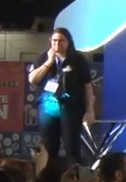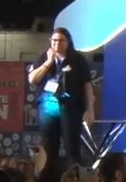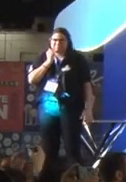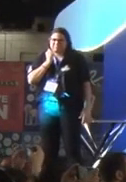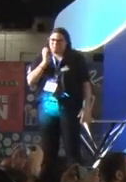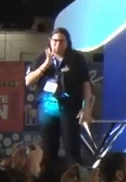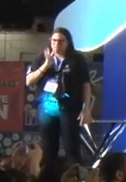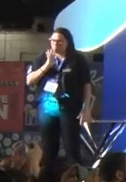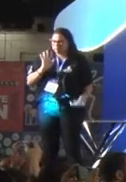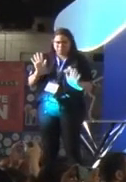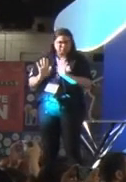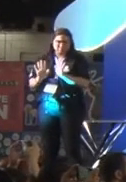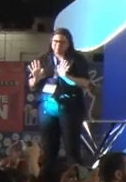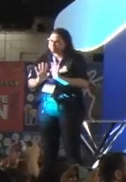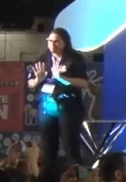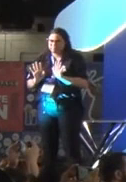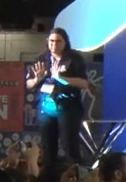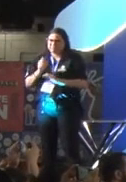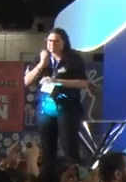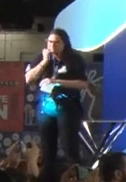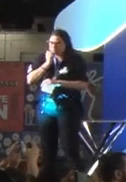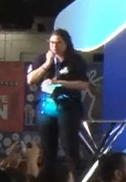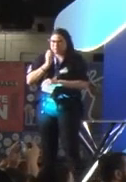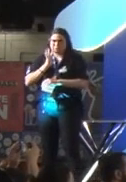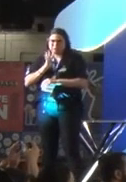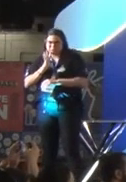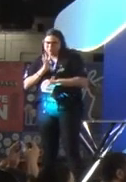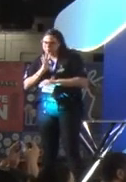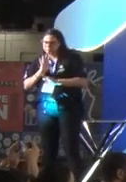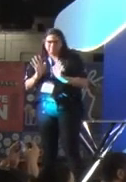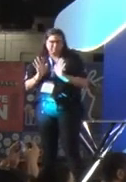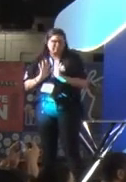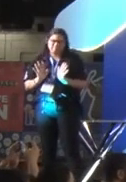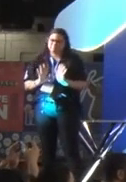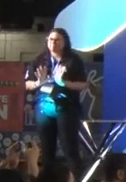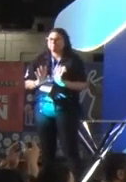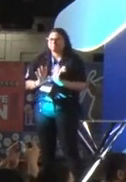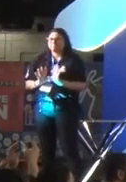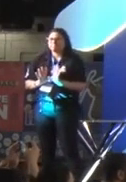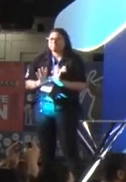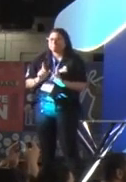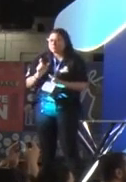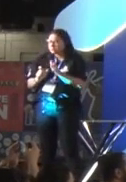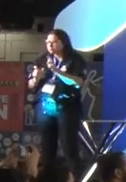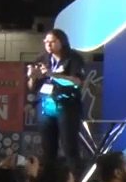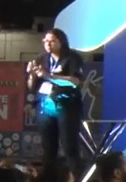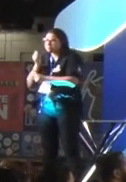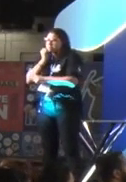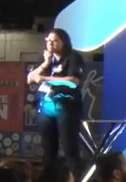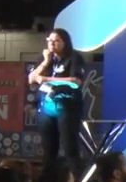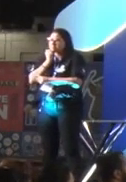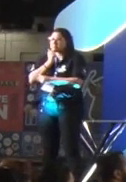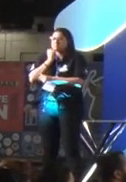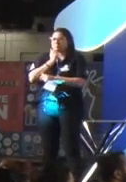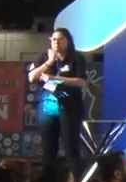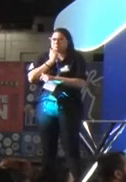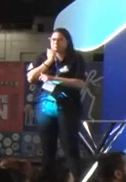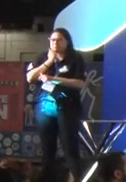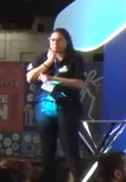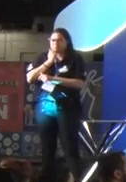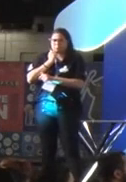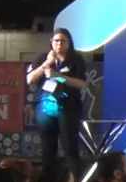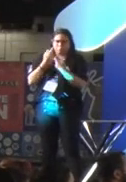funny. Scientists didn't tell jokes. Well, they did between themselves, but not in the public sphere. They didn't want to break down